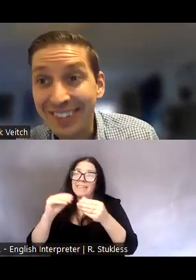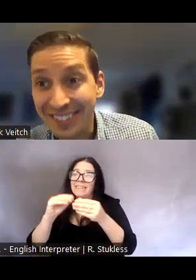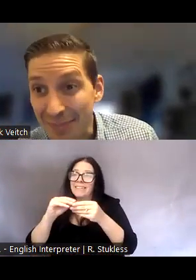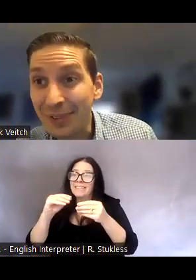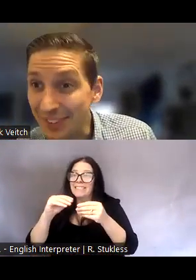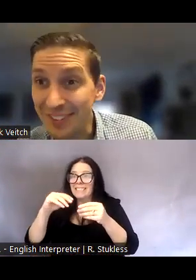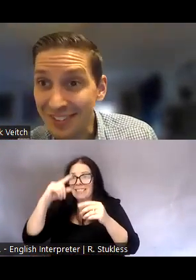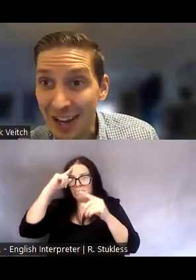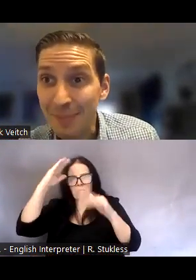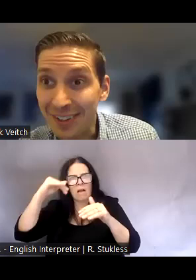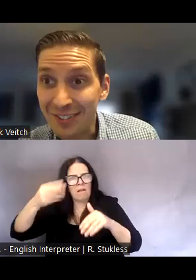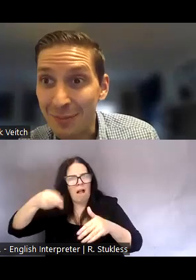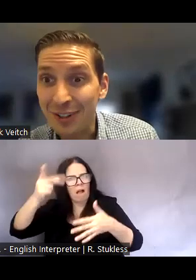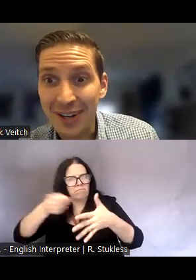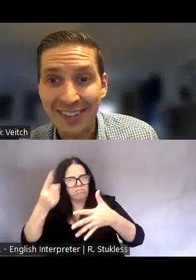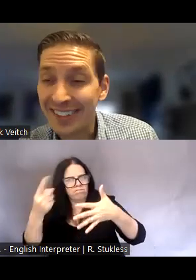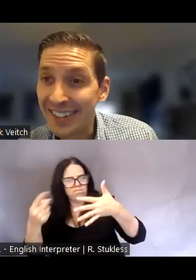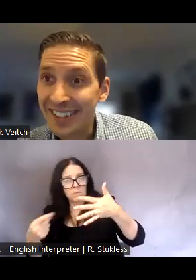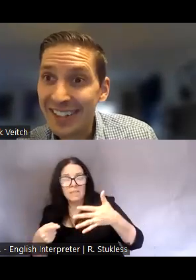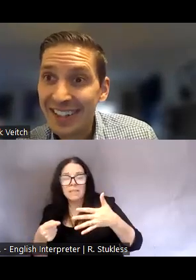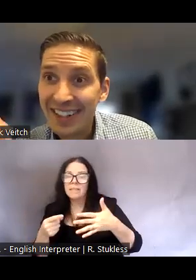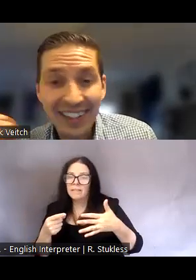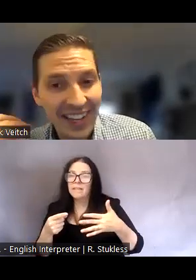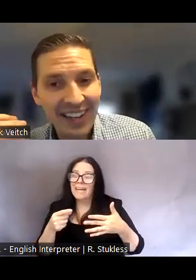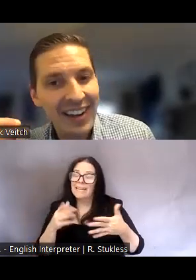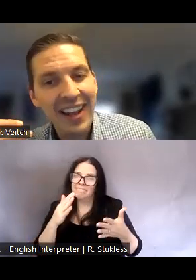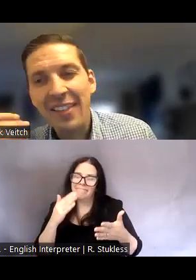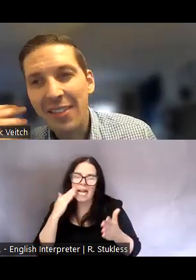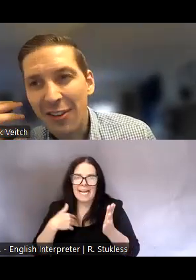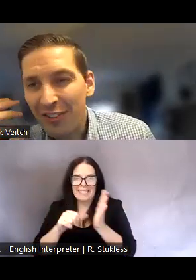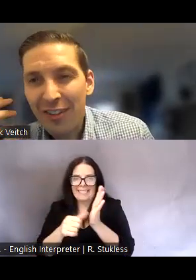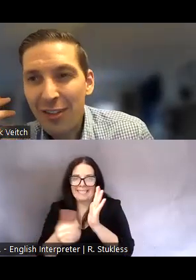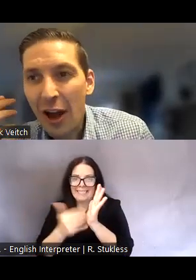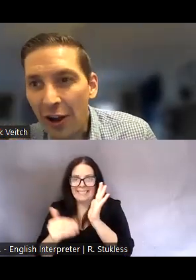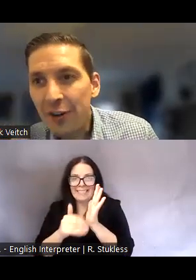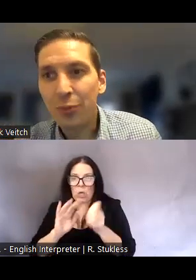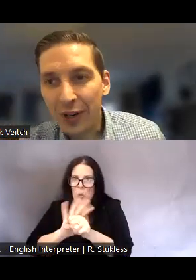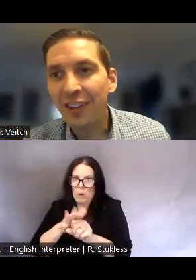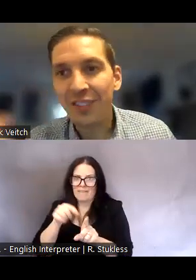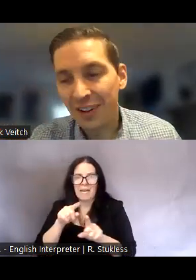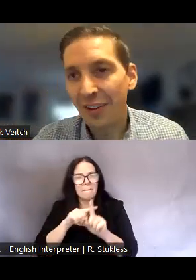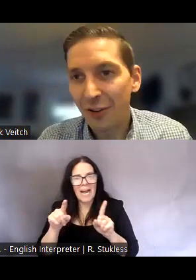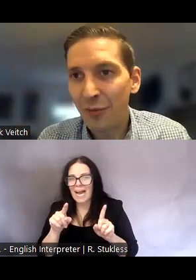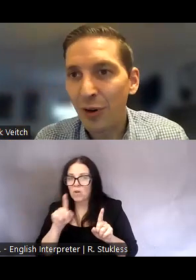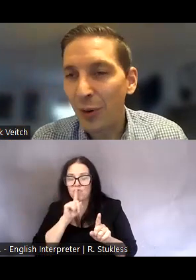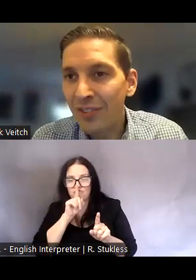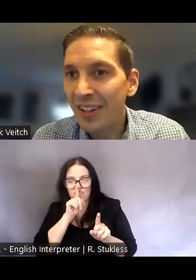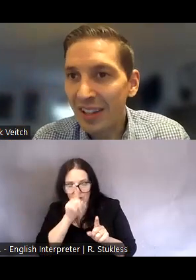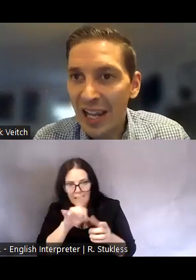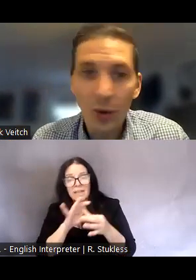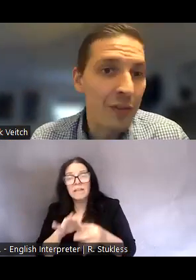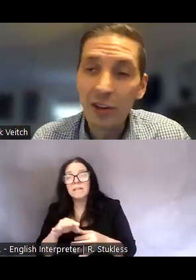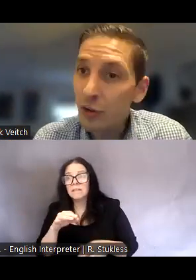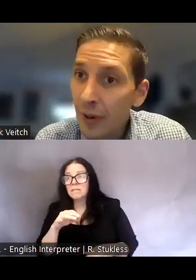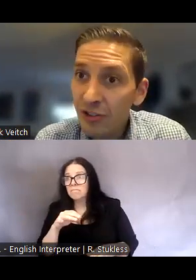just such a good example with this topic and the subject matter. Again, the unrealistic sort of